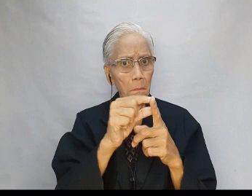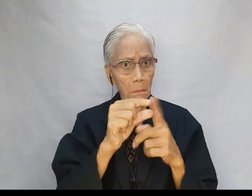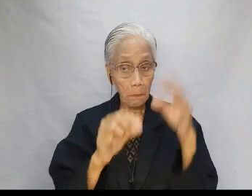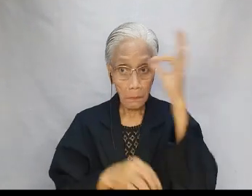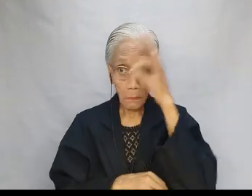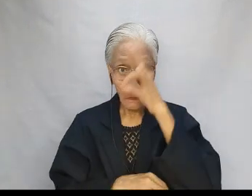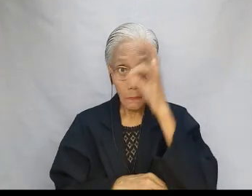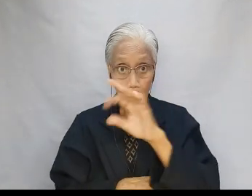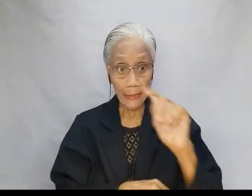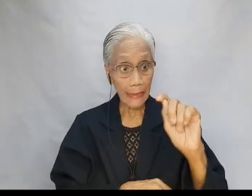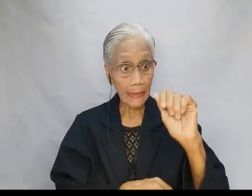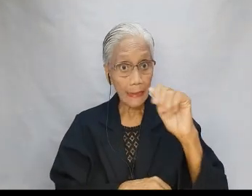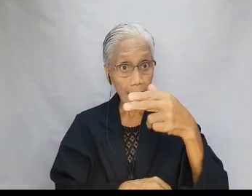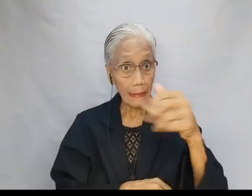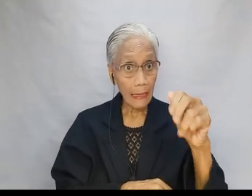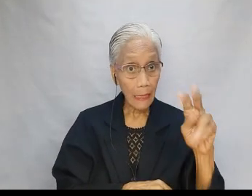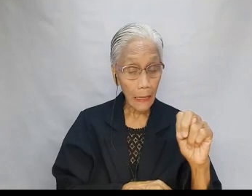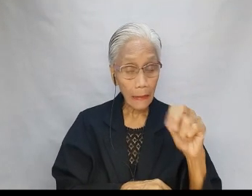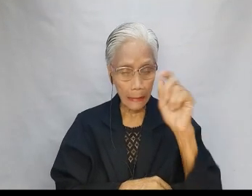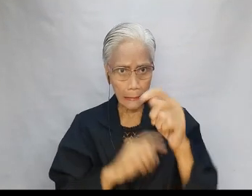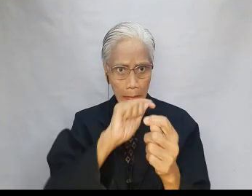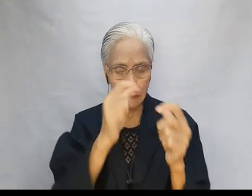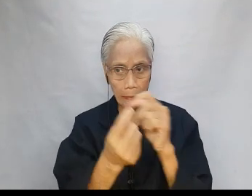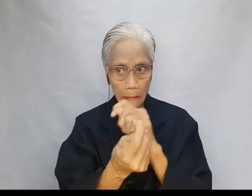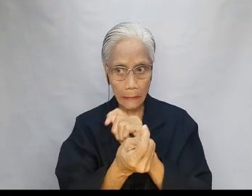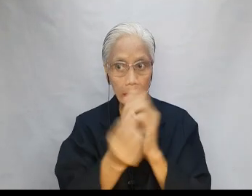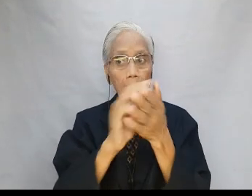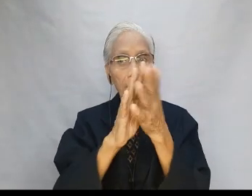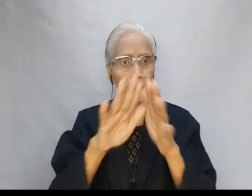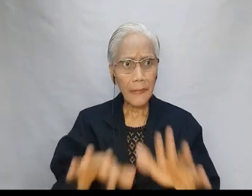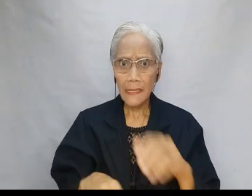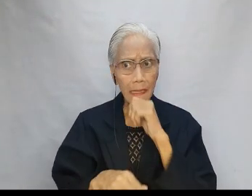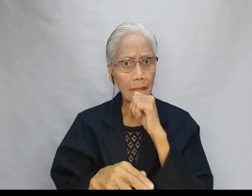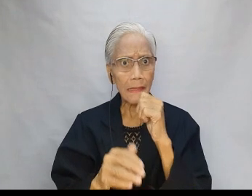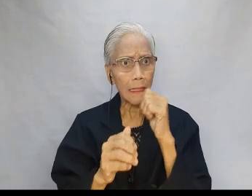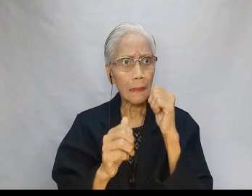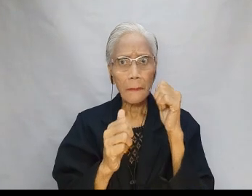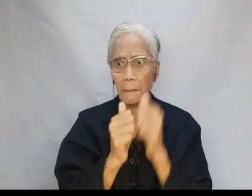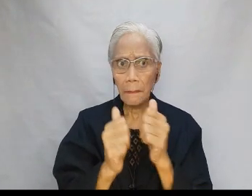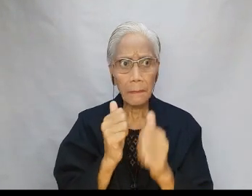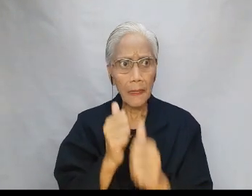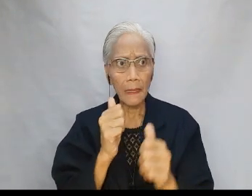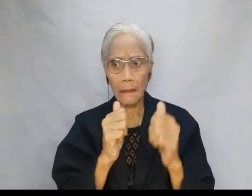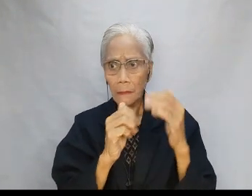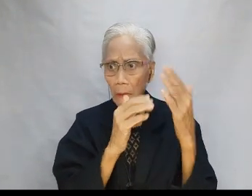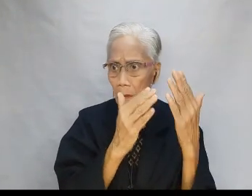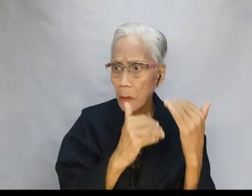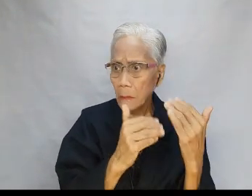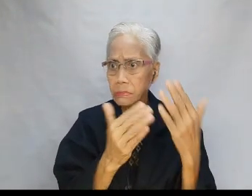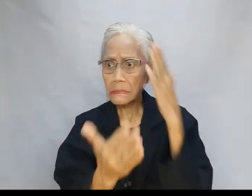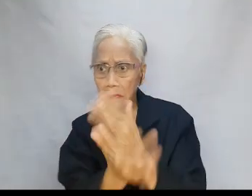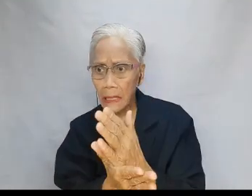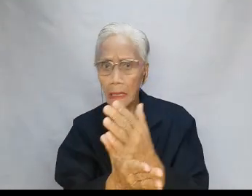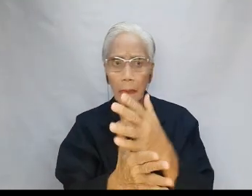tahan should be translated as peace. Tahan doesn't mean to stop, halt, or end. It is